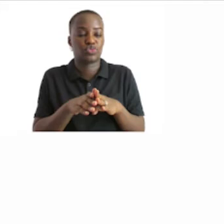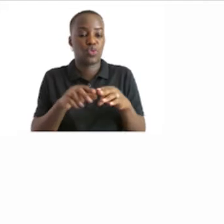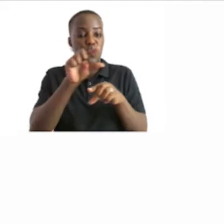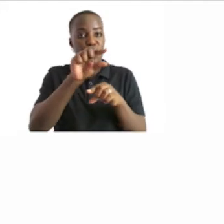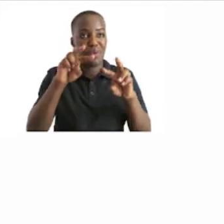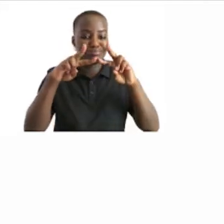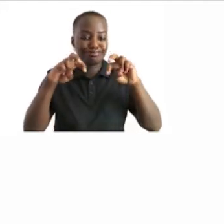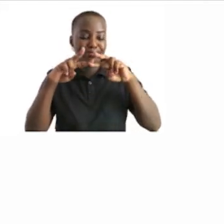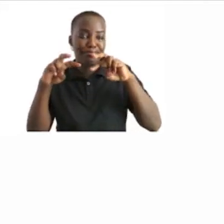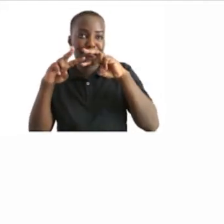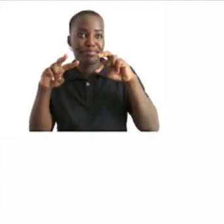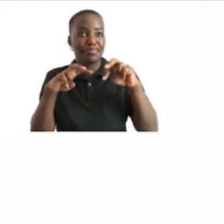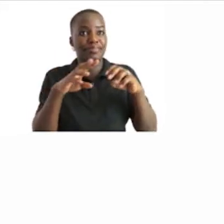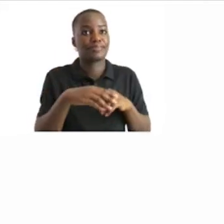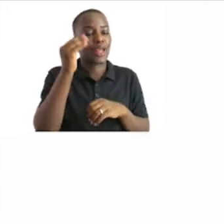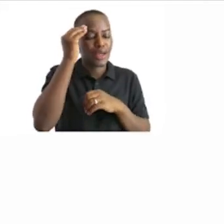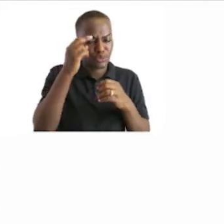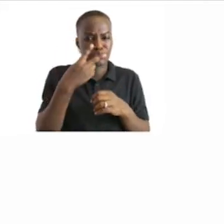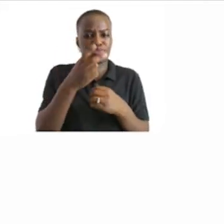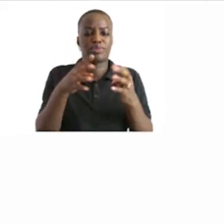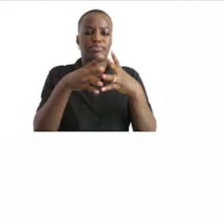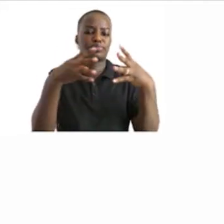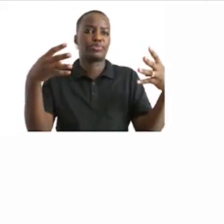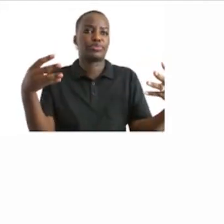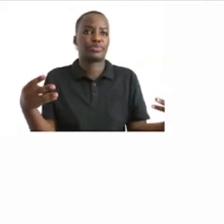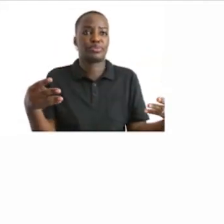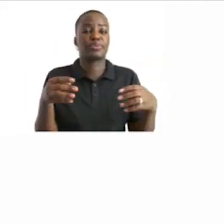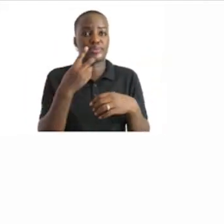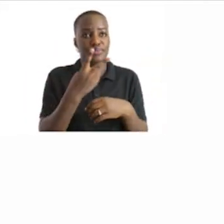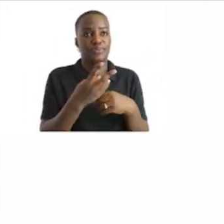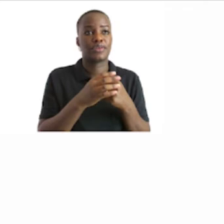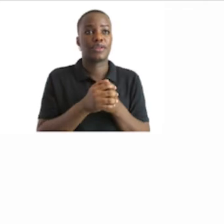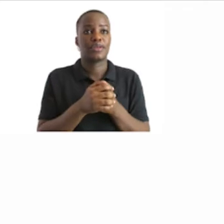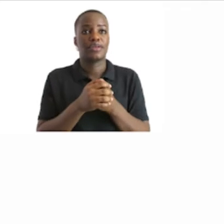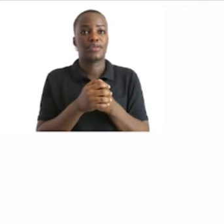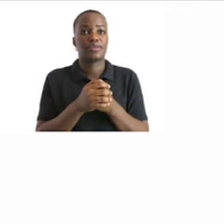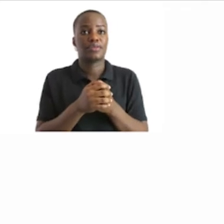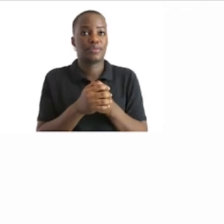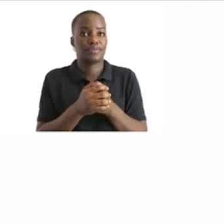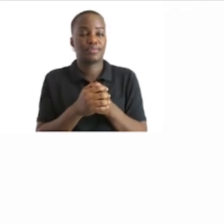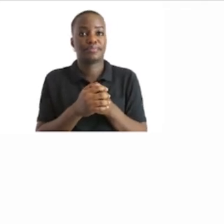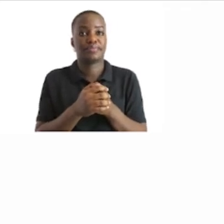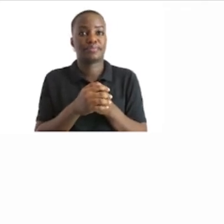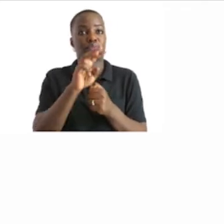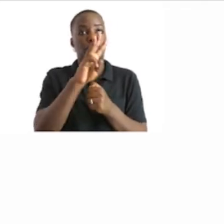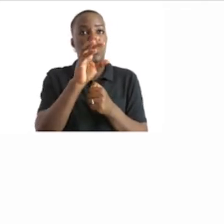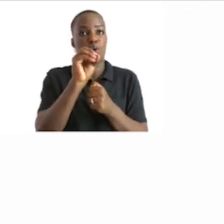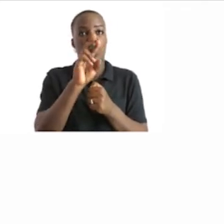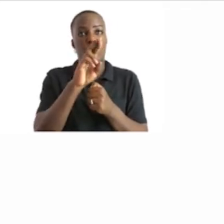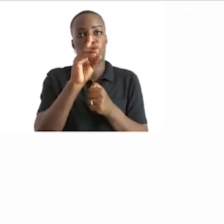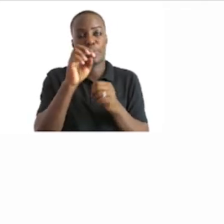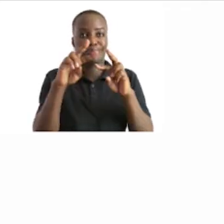word search. Now I know you have seen these, especially in the newspapers, They are called word searches, and